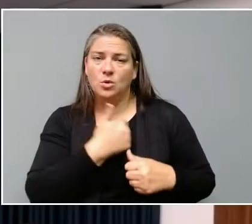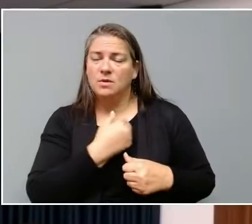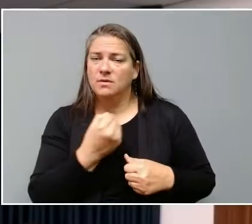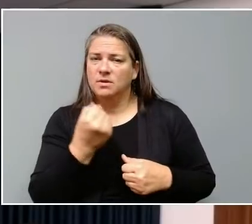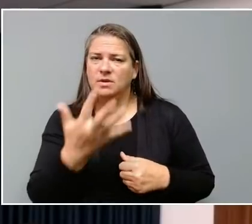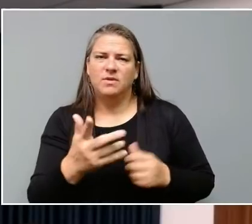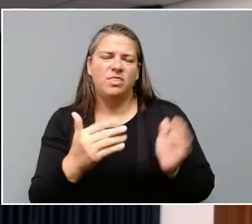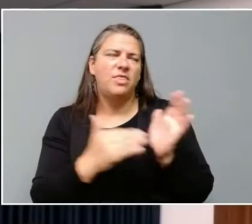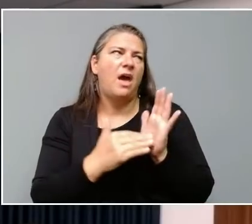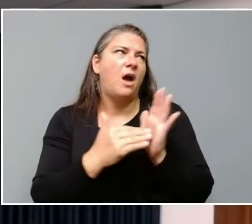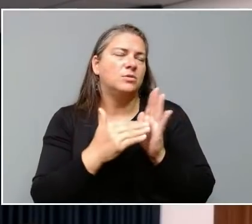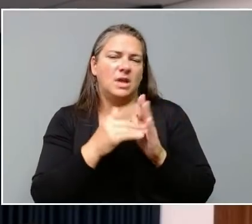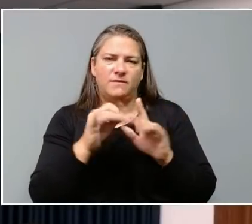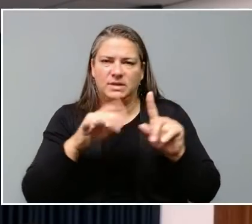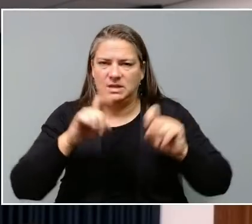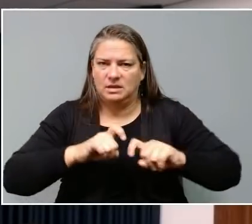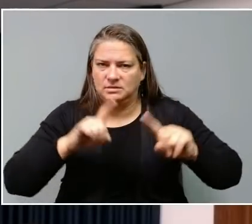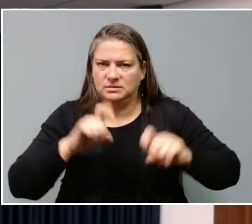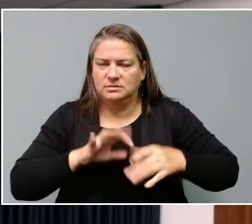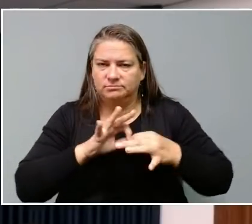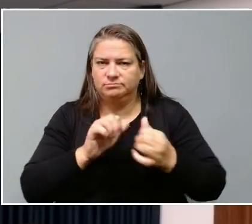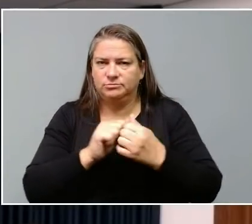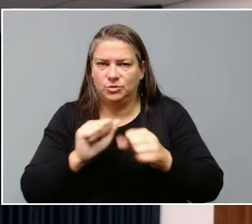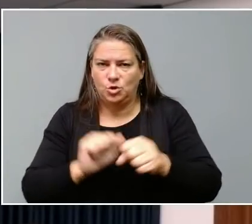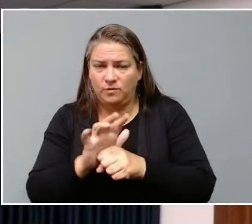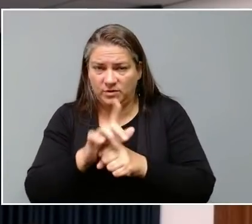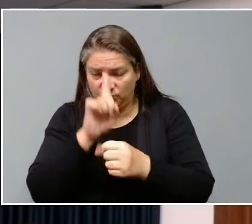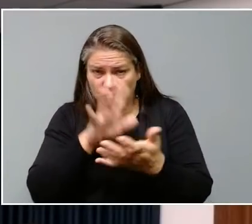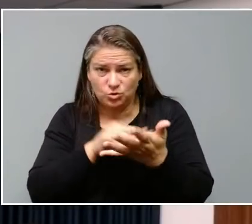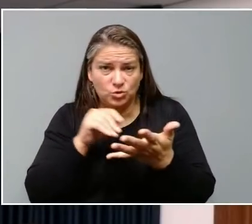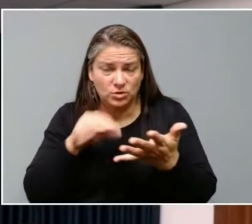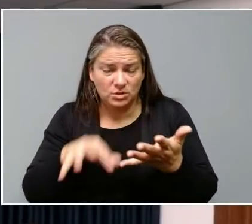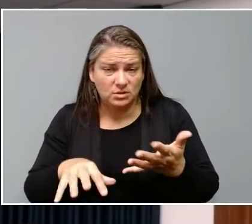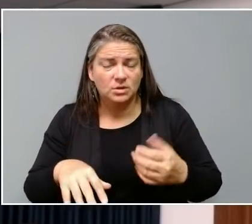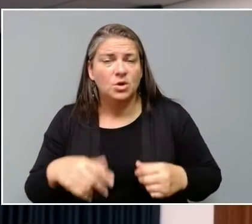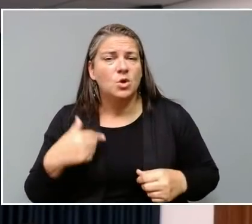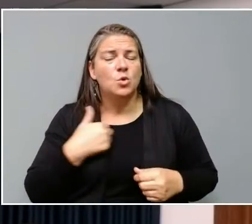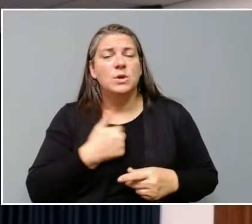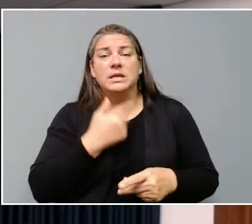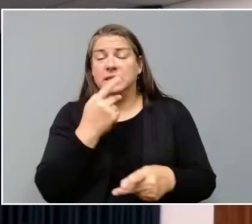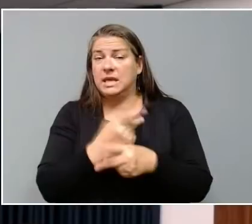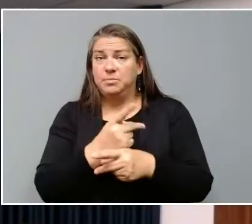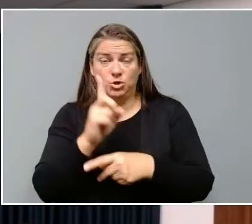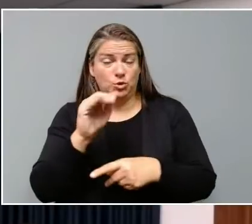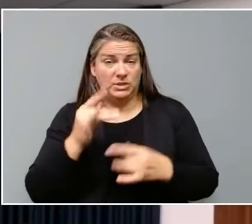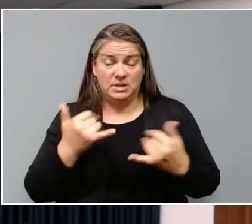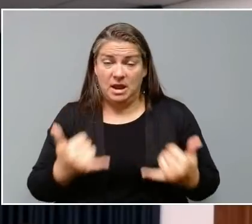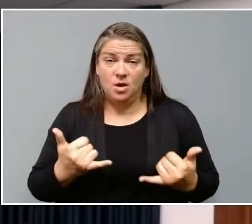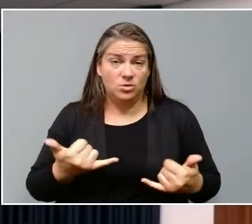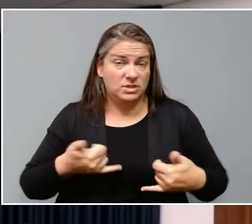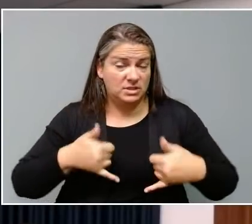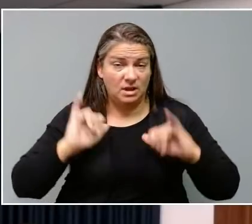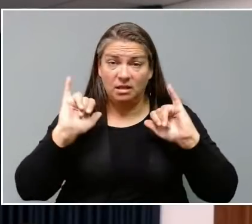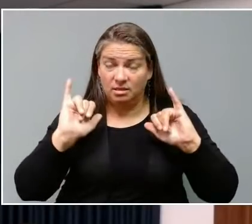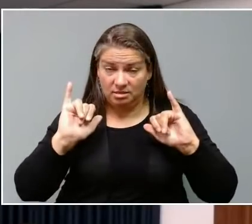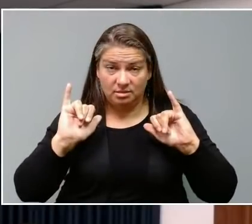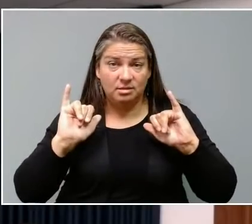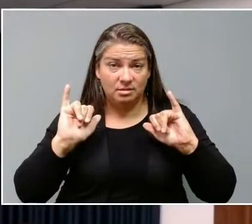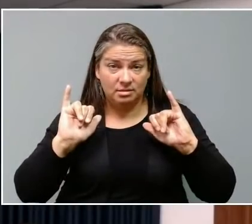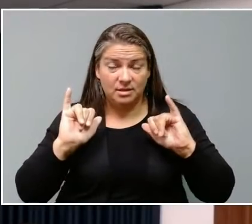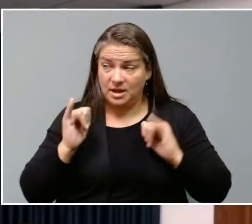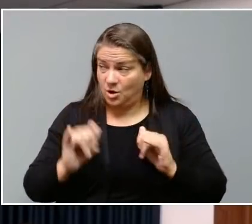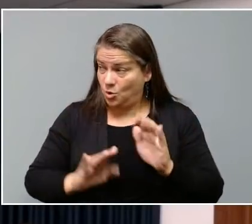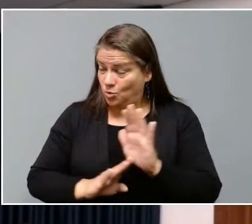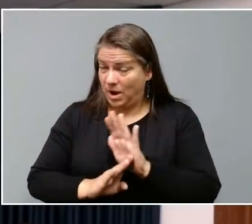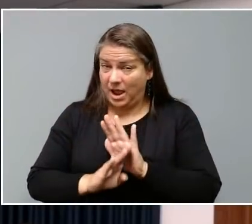tests related to COVID for our students. And we are continuing to do that today. At this rise, and you've seen the numbers that the